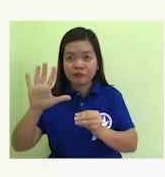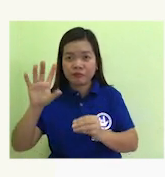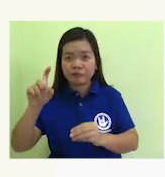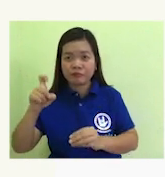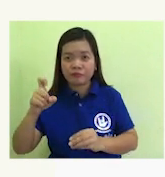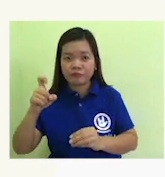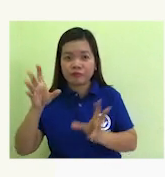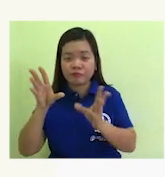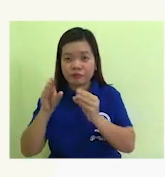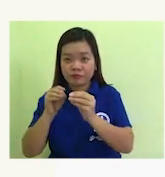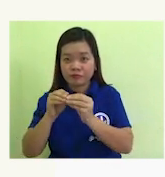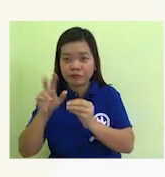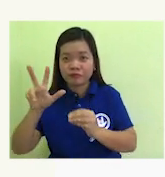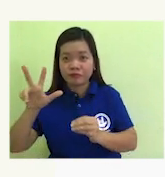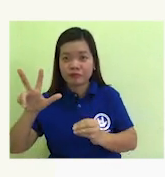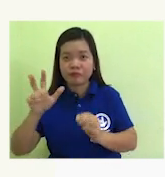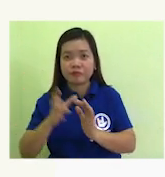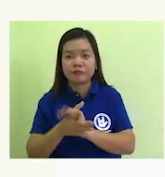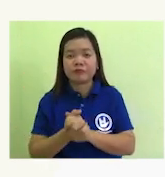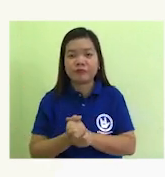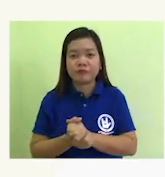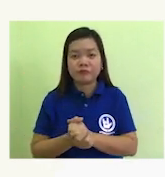5x plus 3,